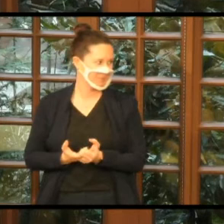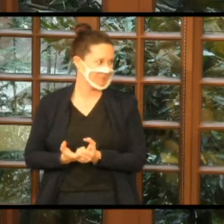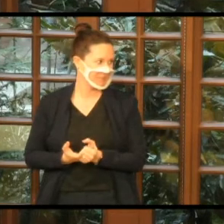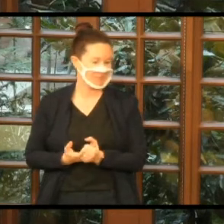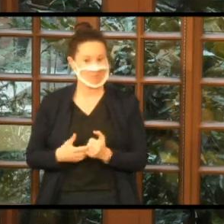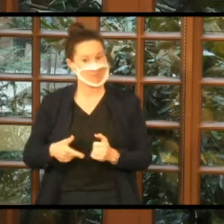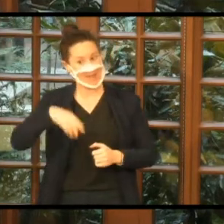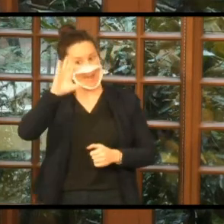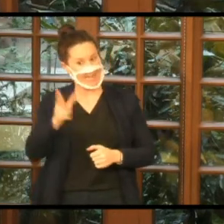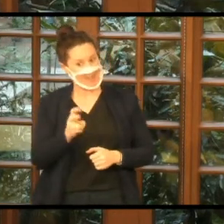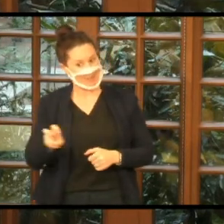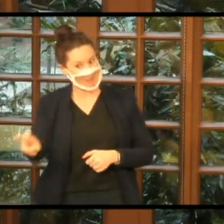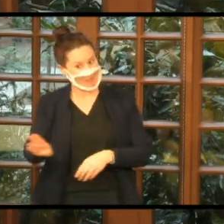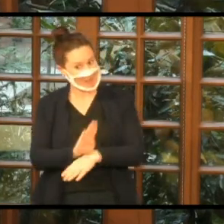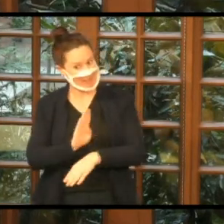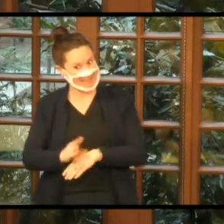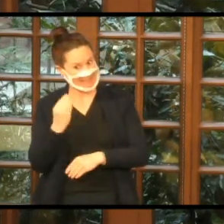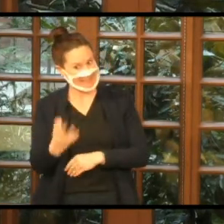I never travel for business.